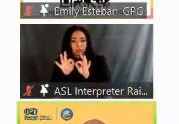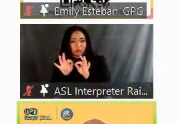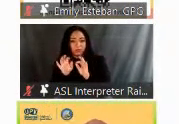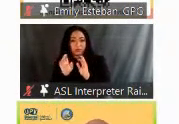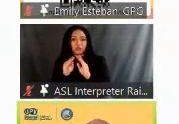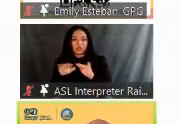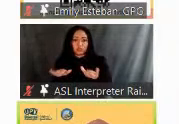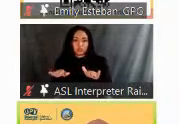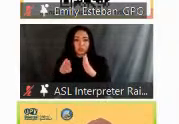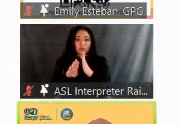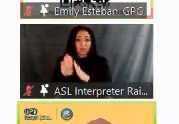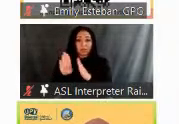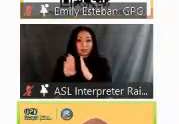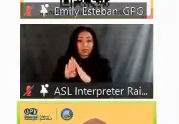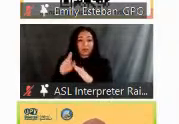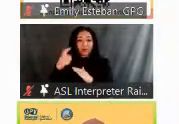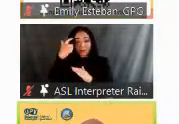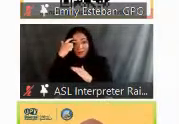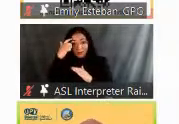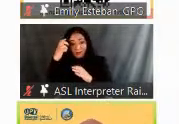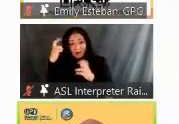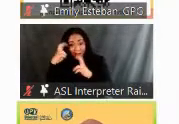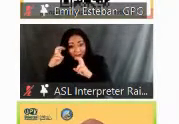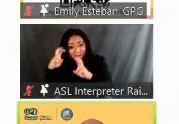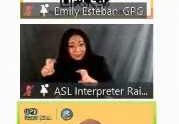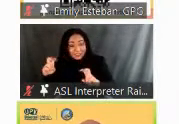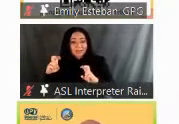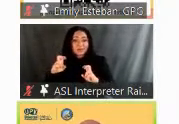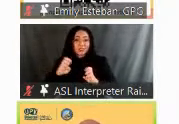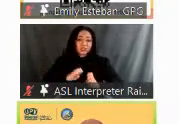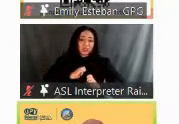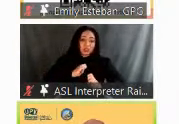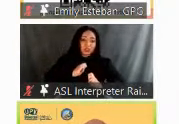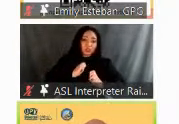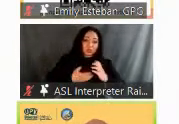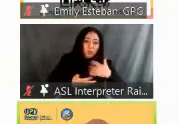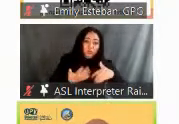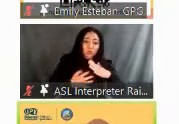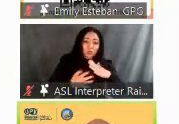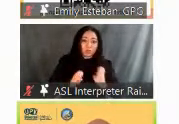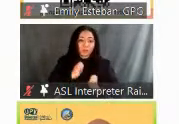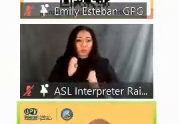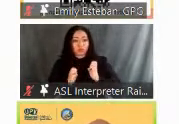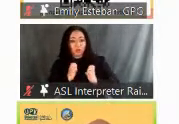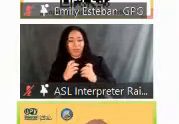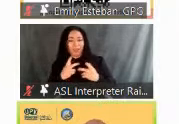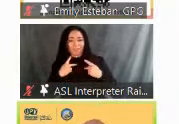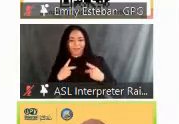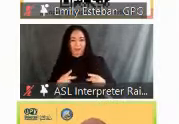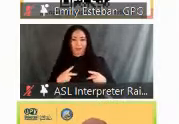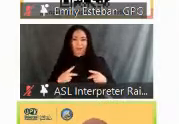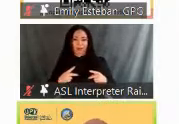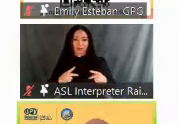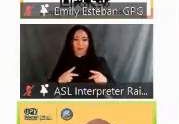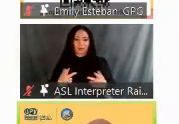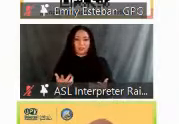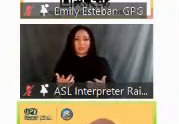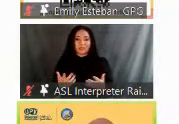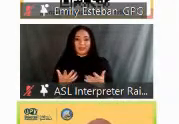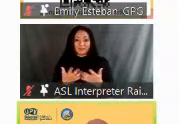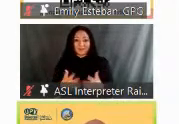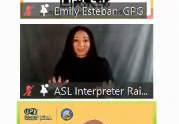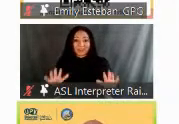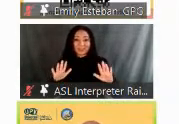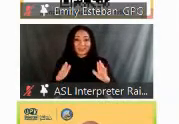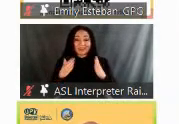development across cognitive, social, emotional, and physical domains. So just finally, as I close out, thank